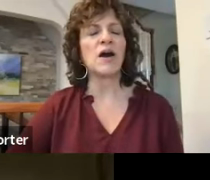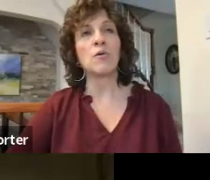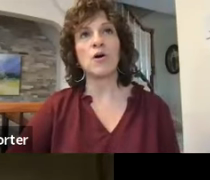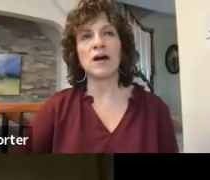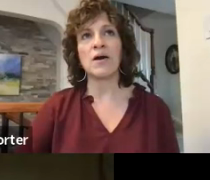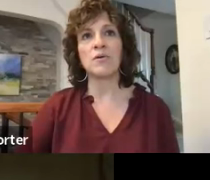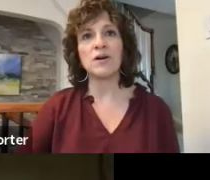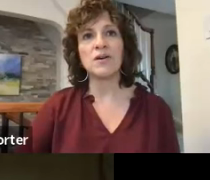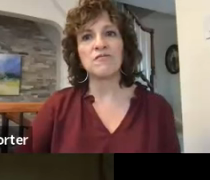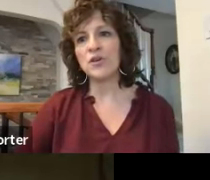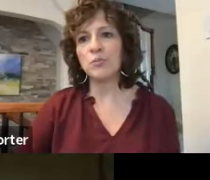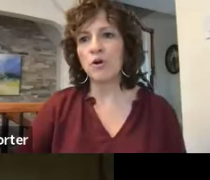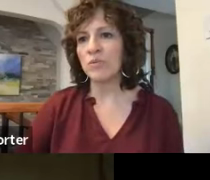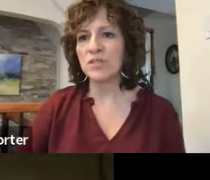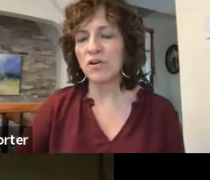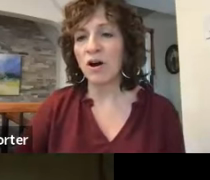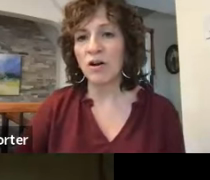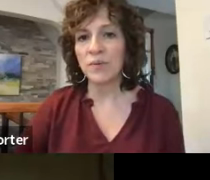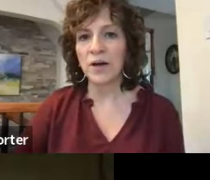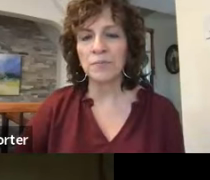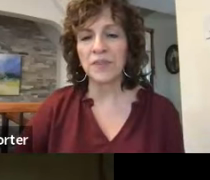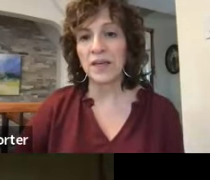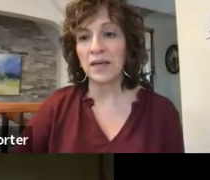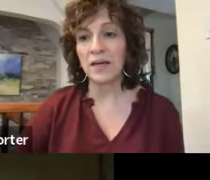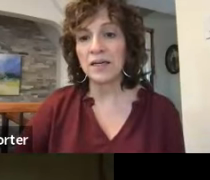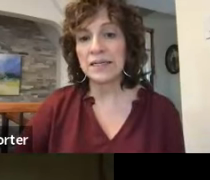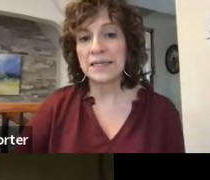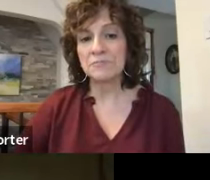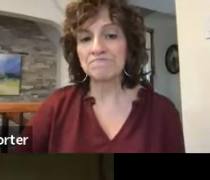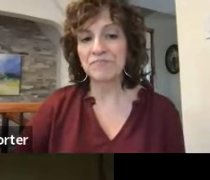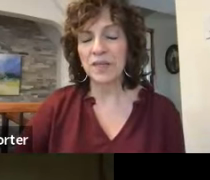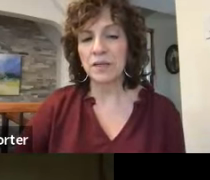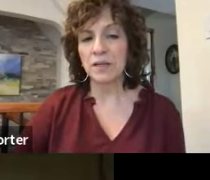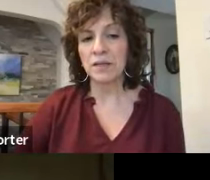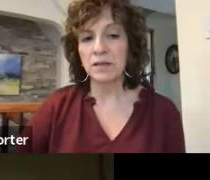challenging, how few programs there are, the